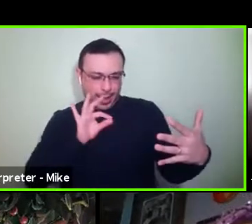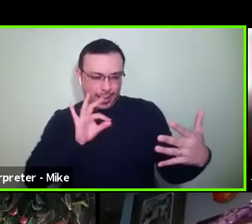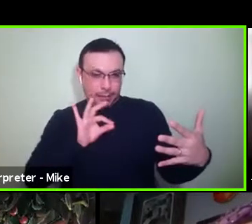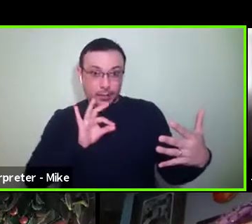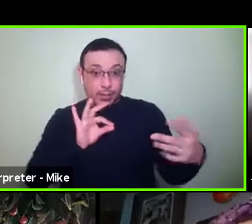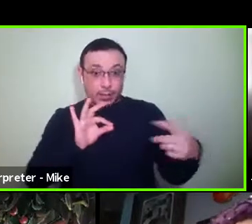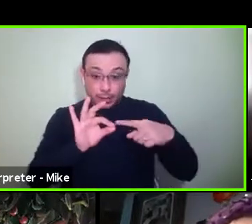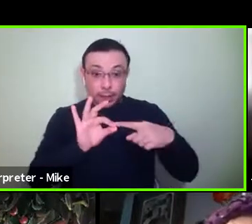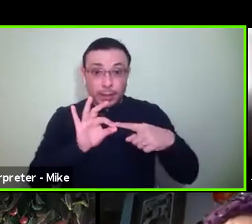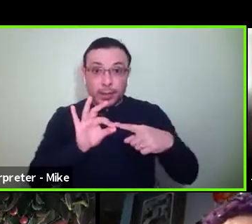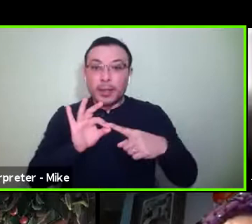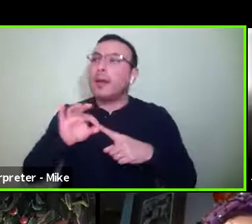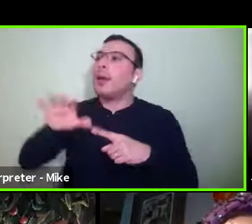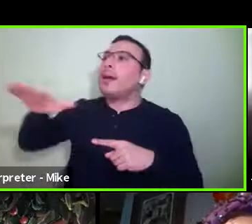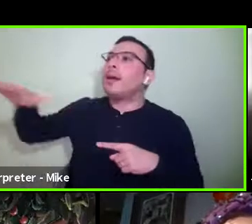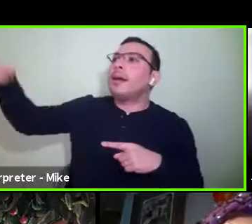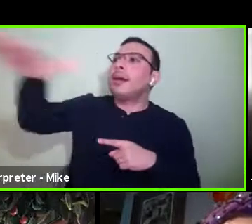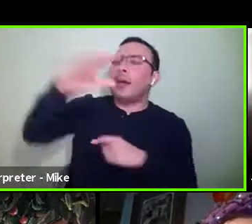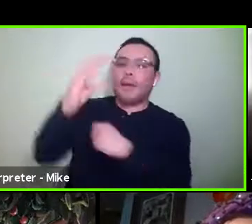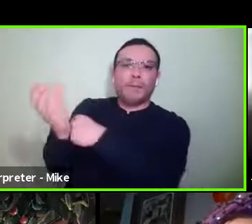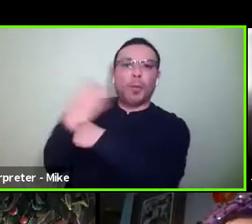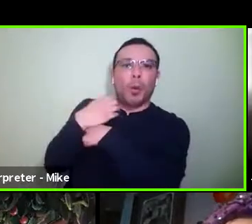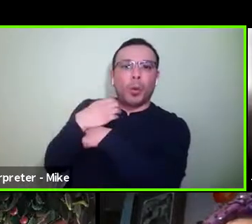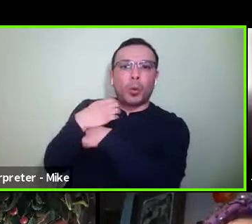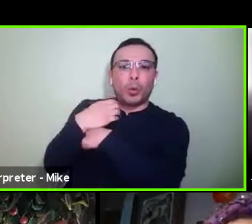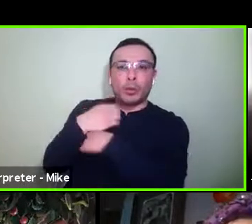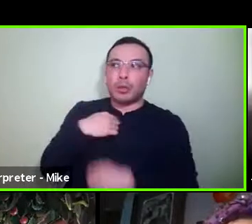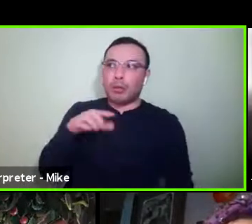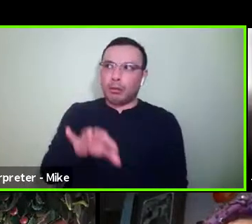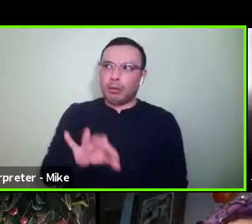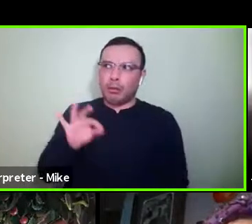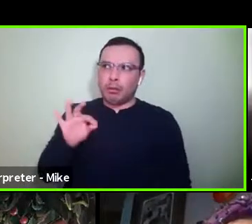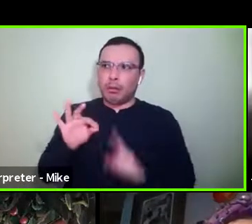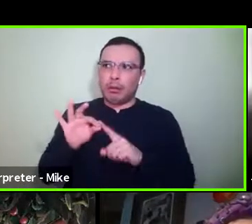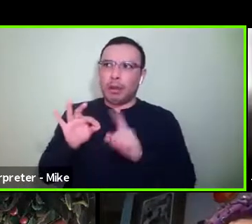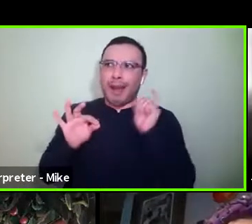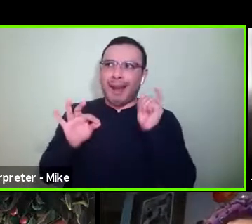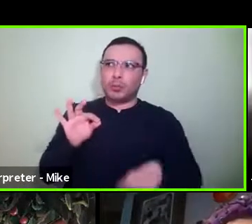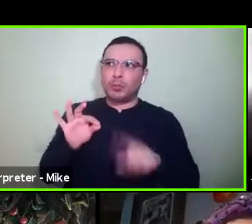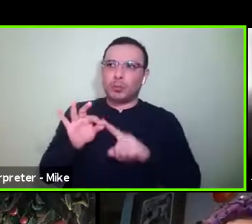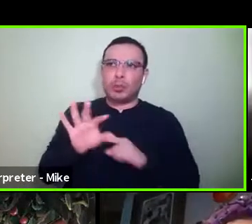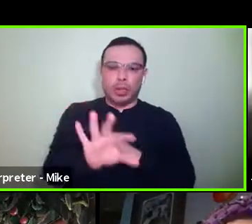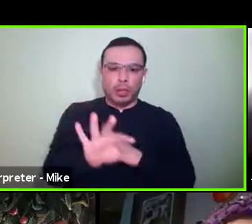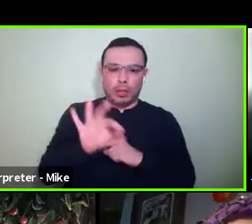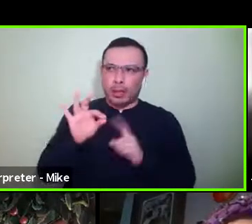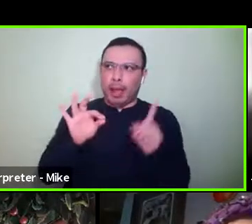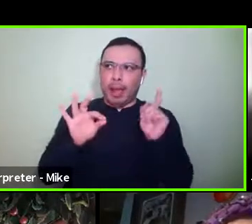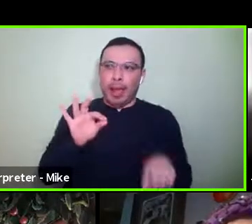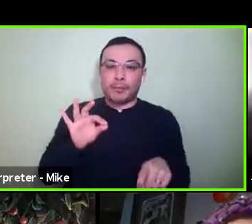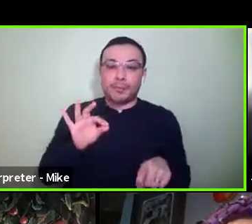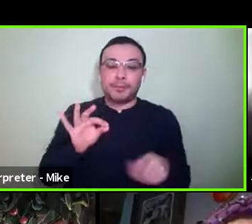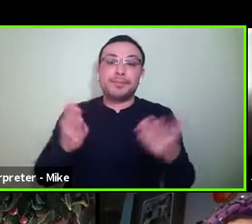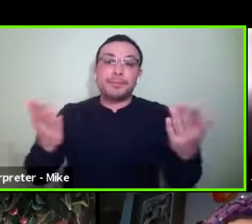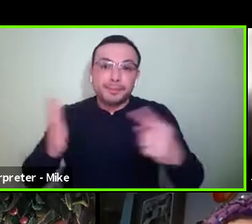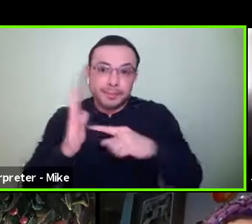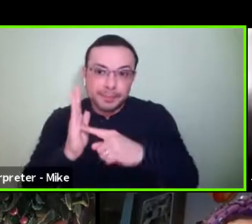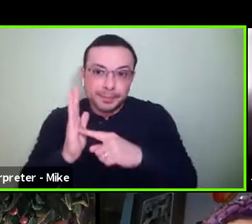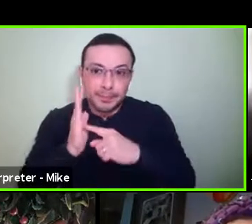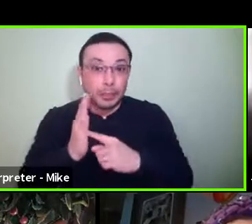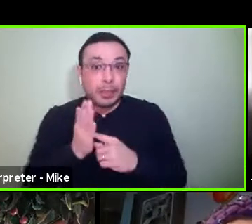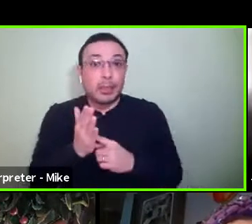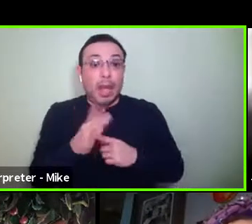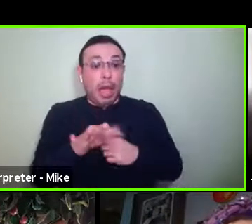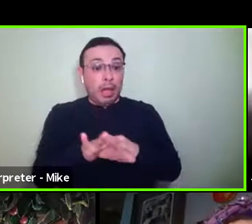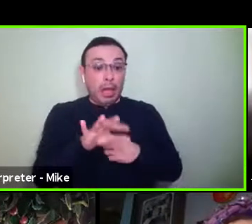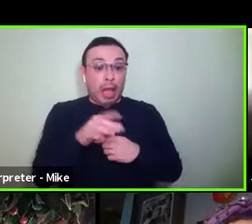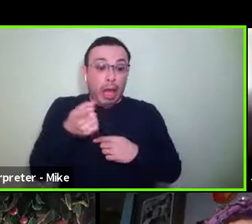fundamentally unjust and inequitable manner, a society that doesn't offer universal pre-K, that